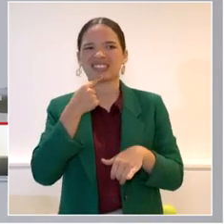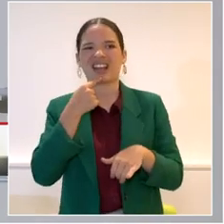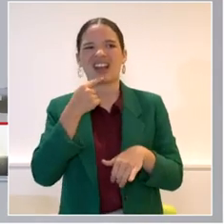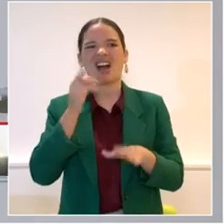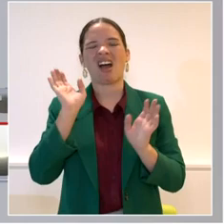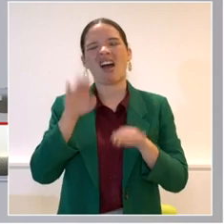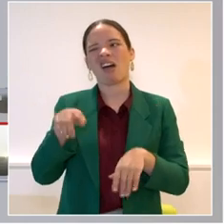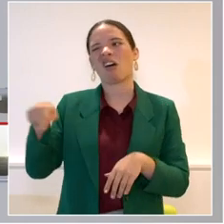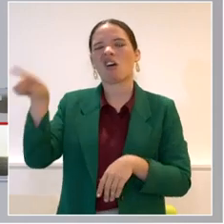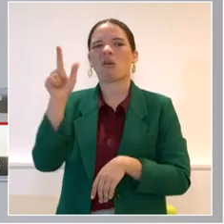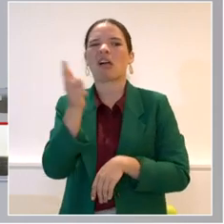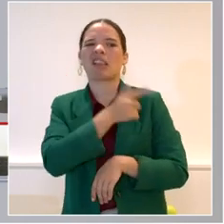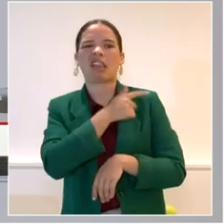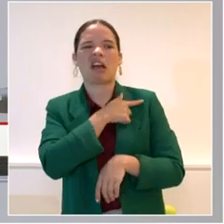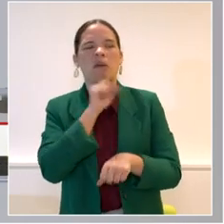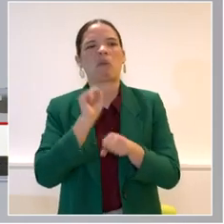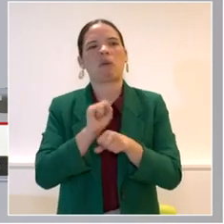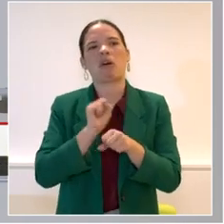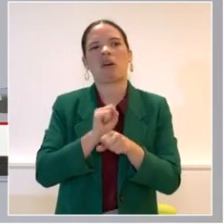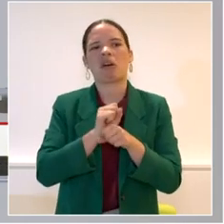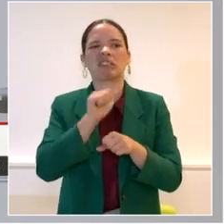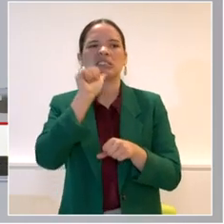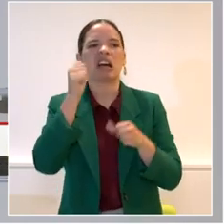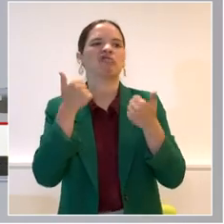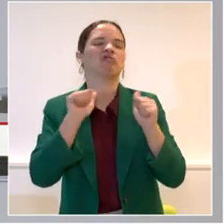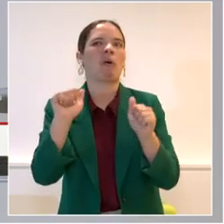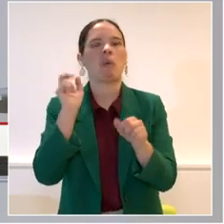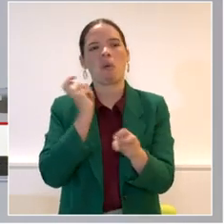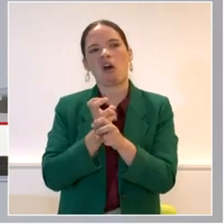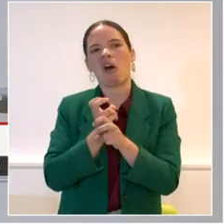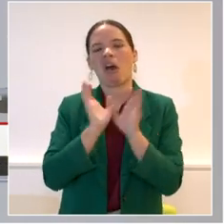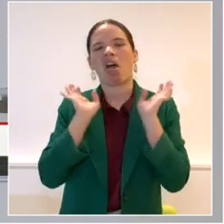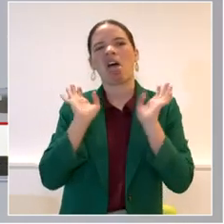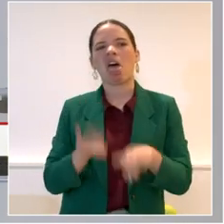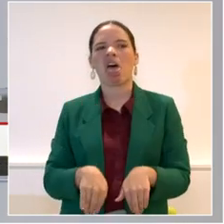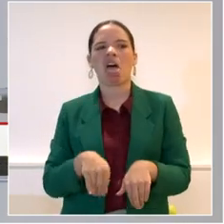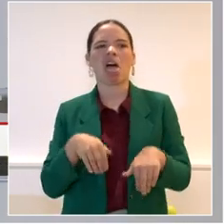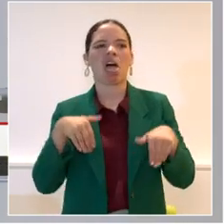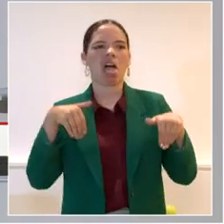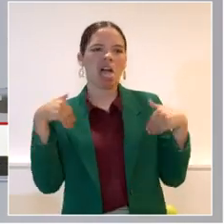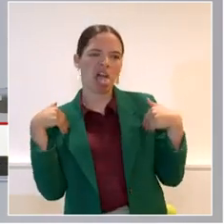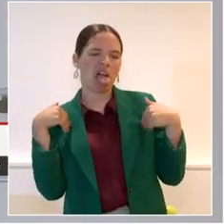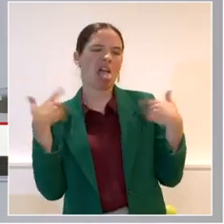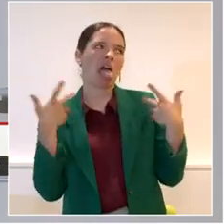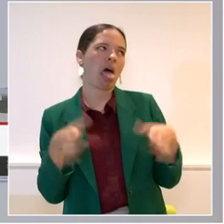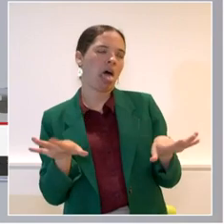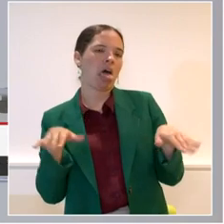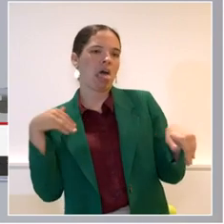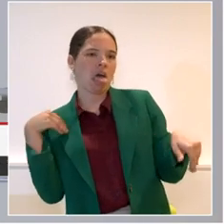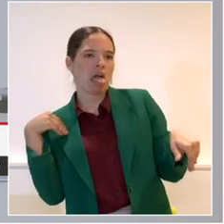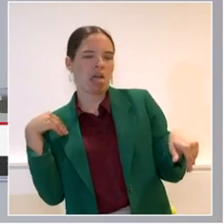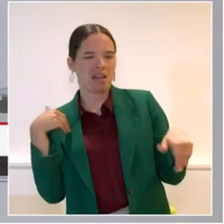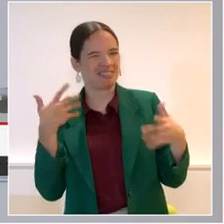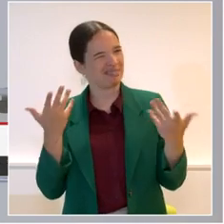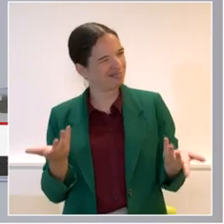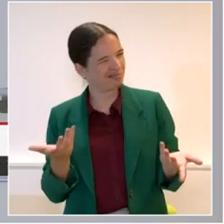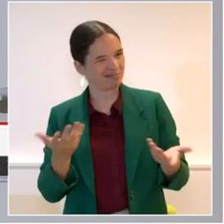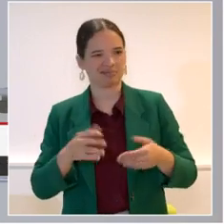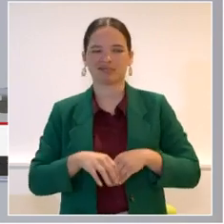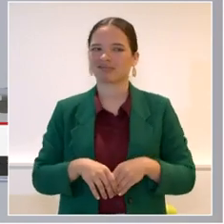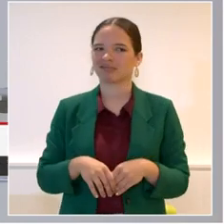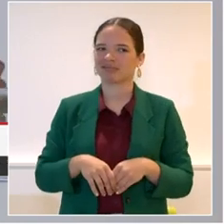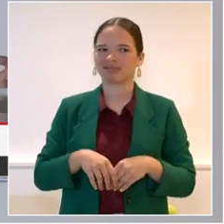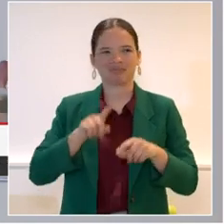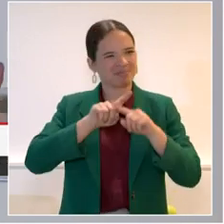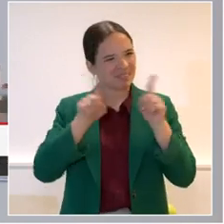they're not trying hard enough, and we could all just pull ourselves up by our bootstraps, but what they don't acknowledge is the history that